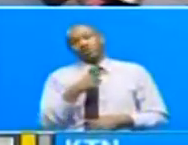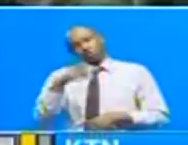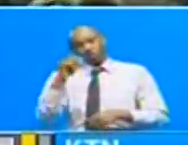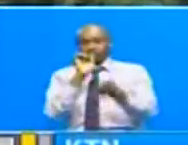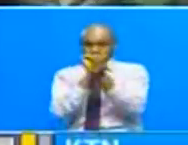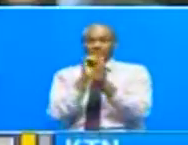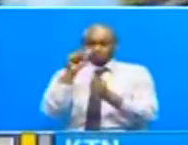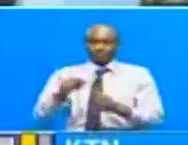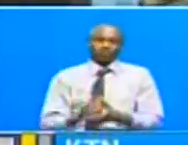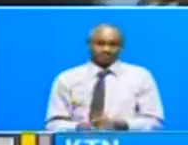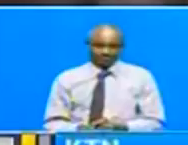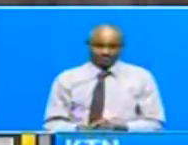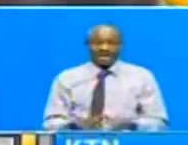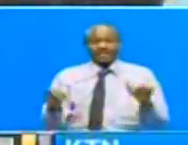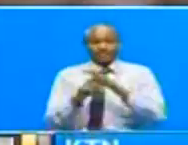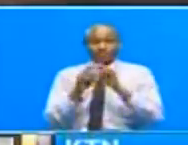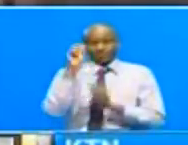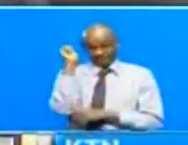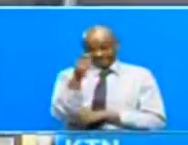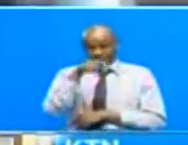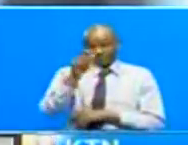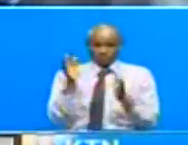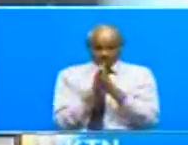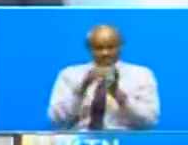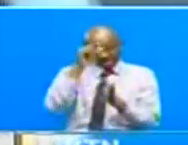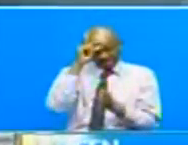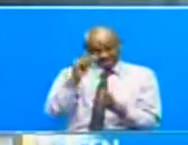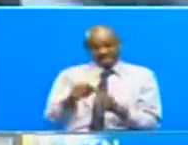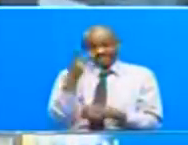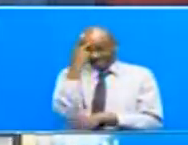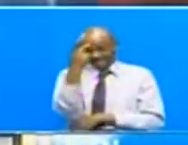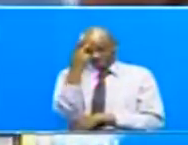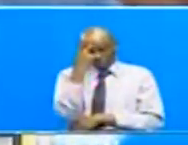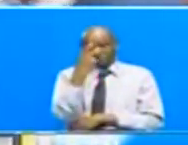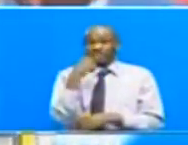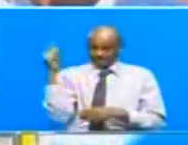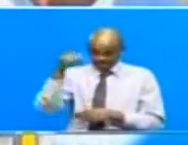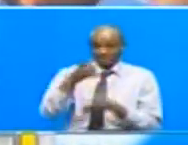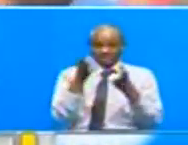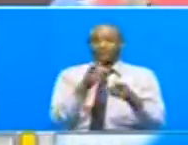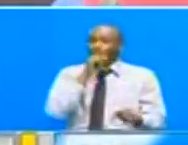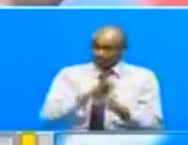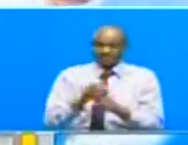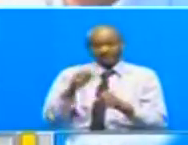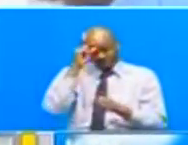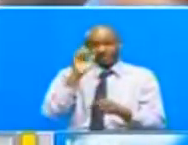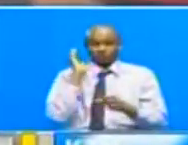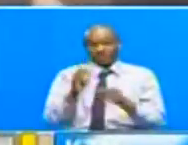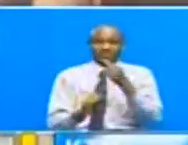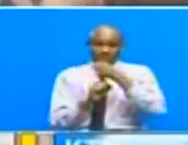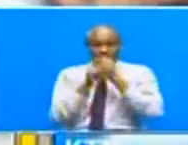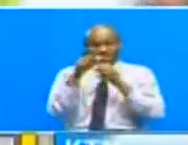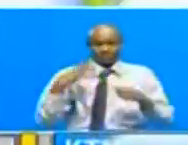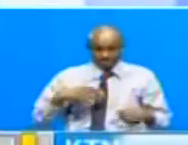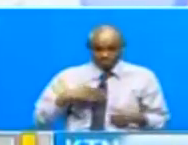book. Deputy President William Ruto and Governor Dr. Evans Kidero toured the market and promised government support for traders and